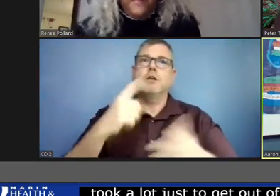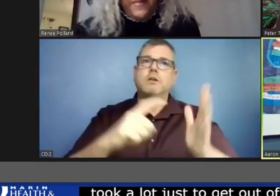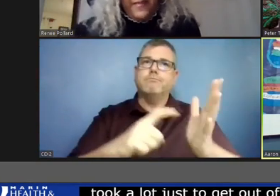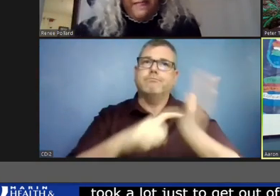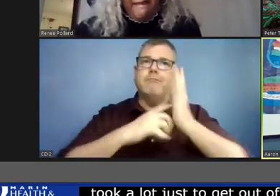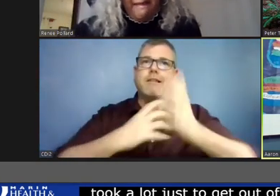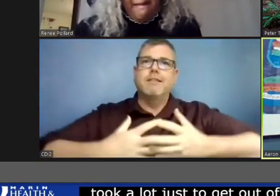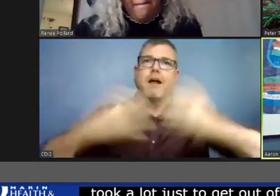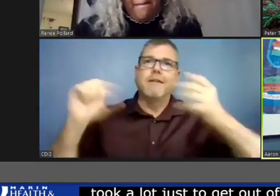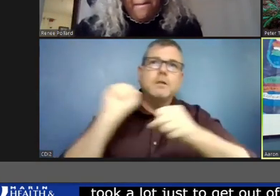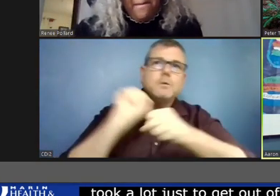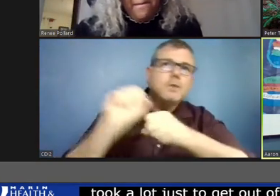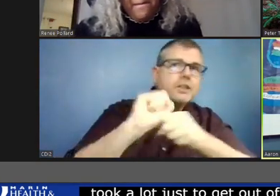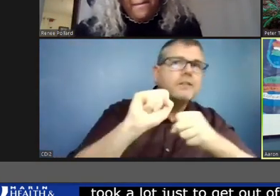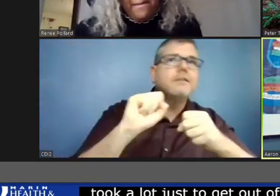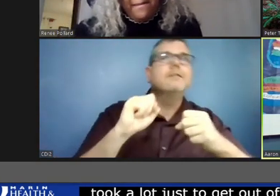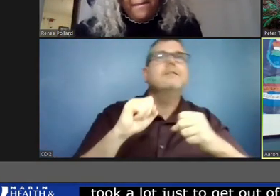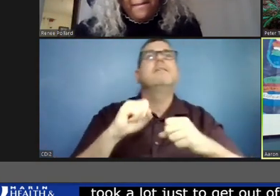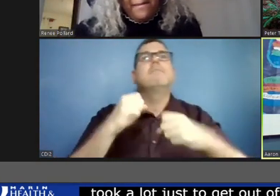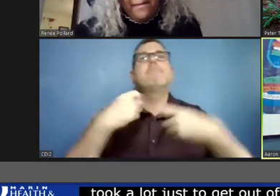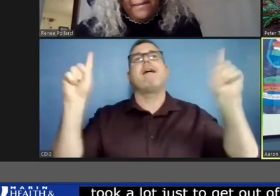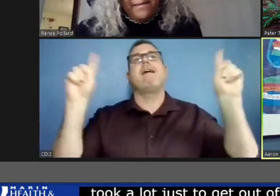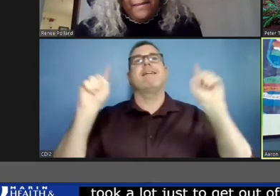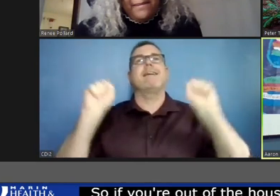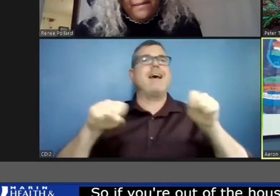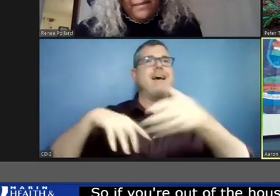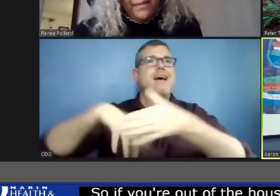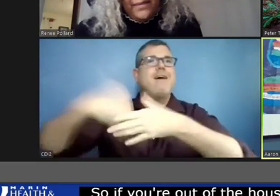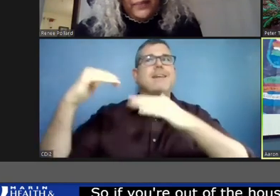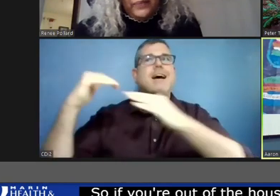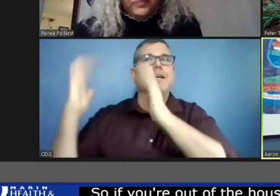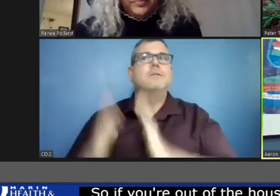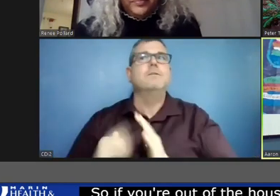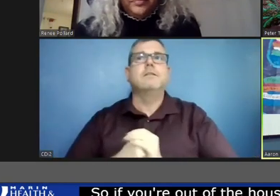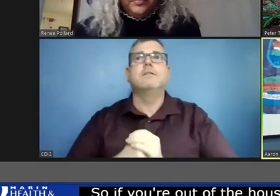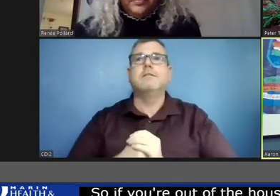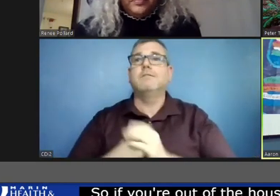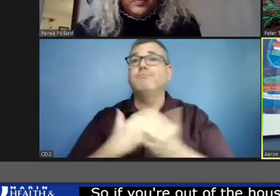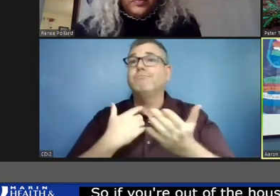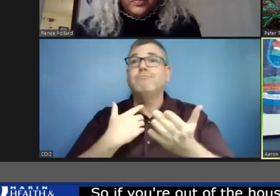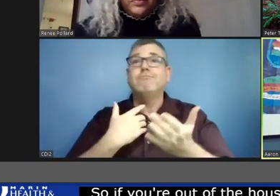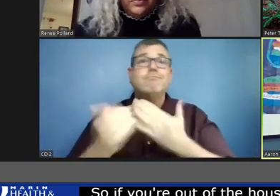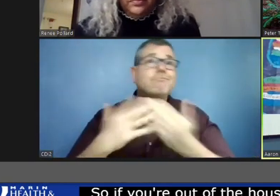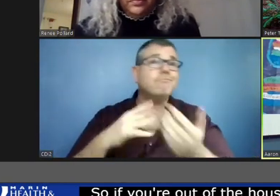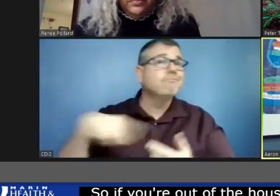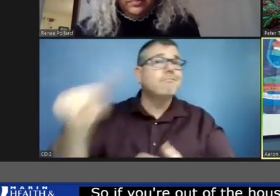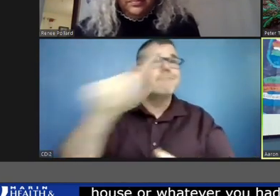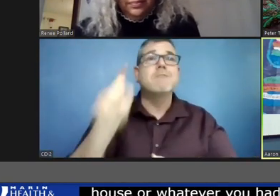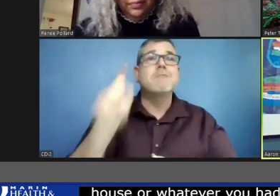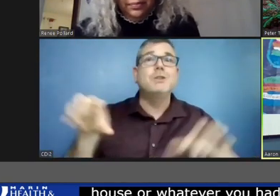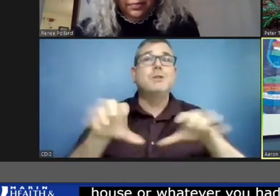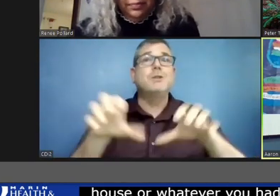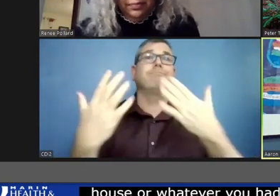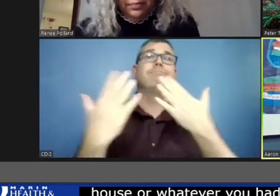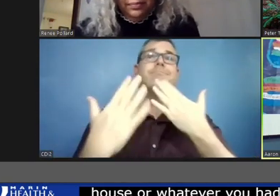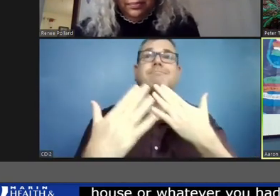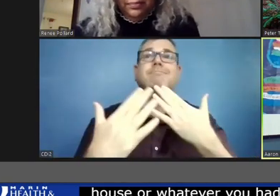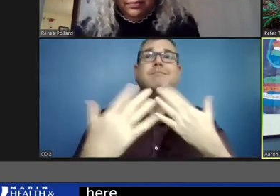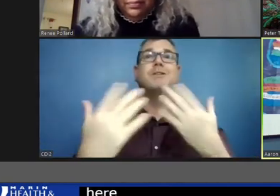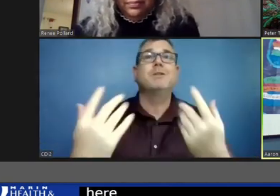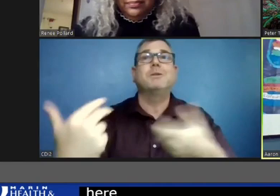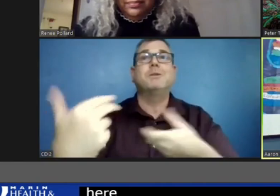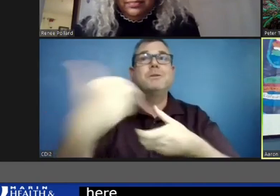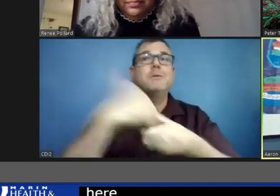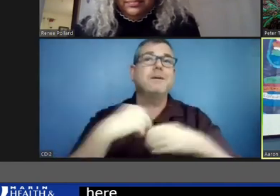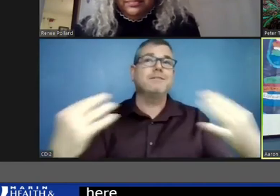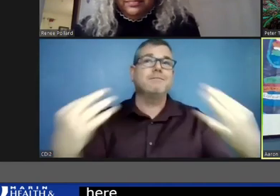you're calling from the house, or whatever you had to do today just to make it here, to be together in this moment, I really want to acknowledge that,